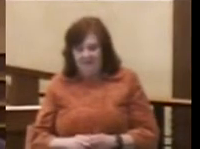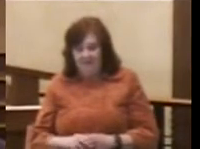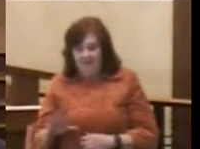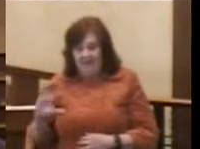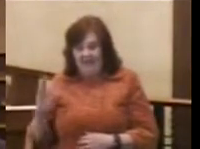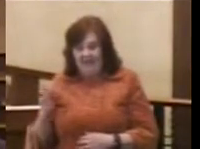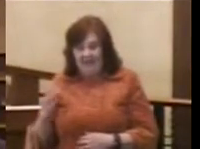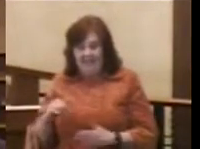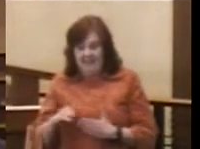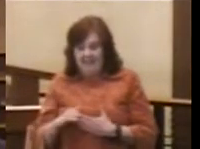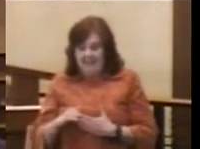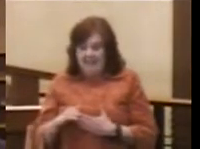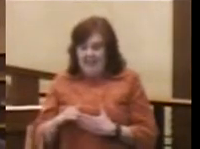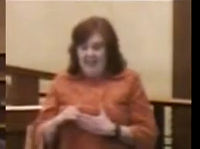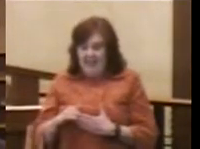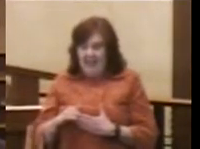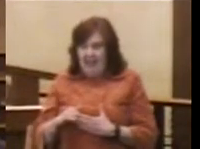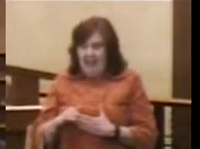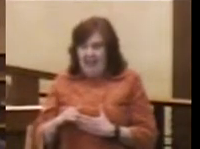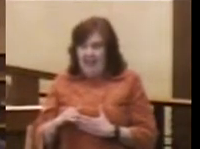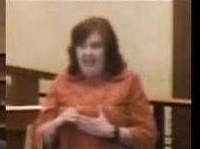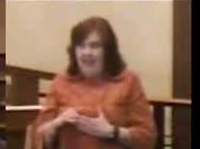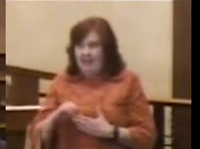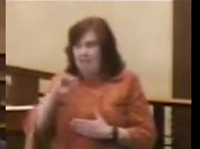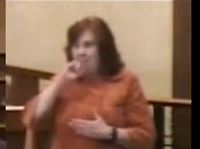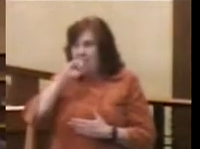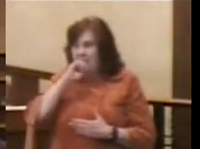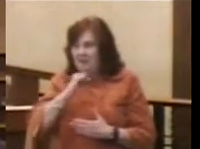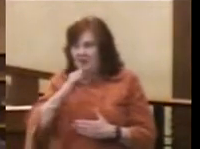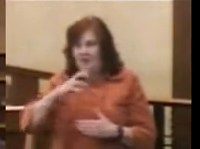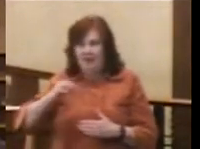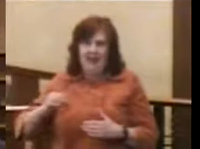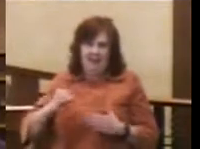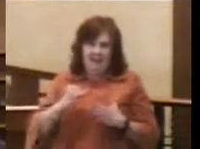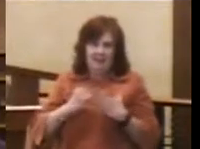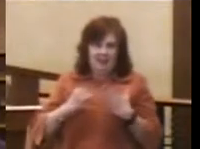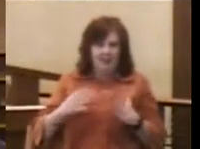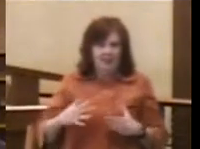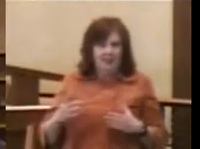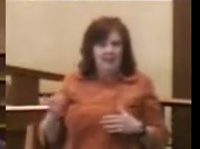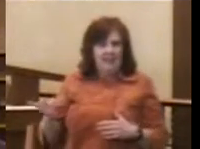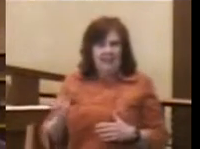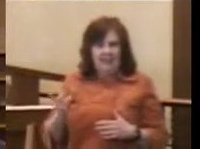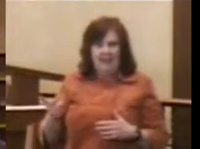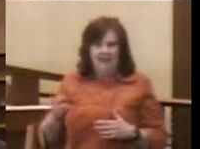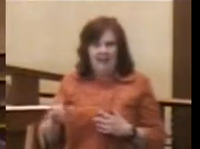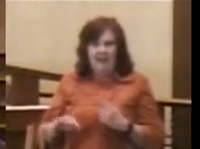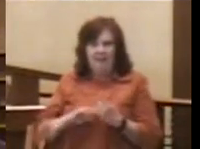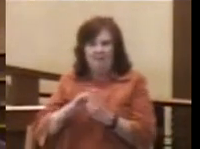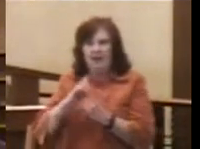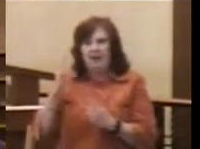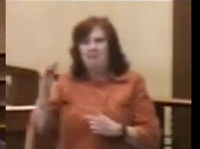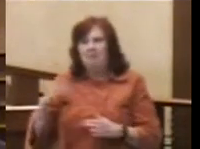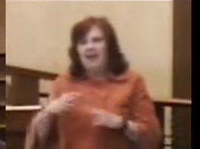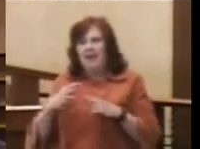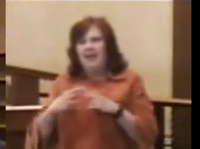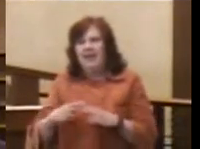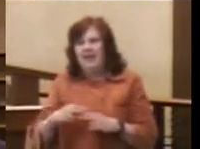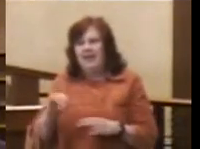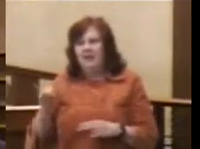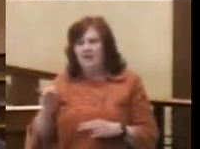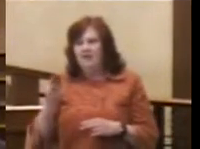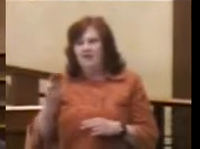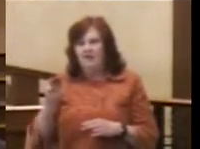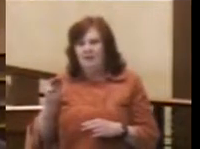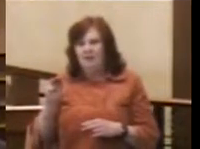Evidently, that Anglican archbishop and the jewelry designer have not met a man named Jim